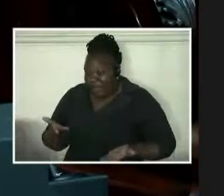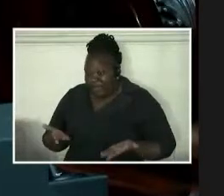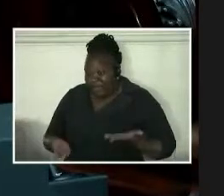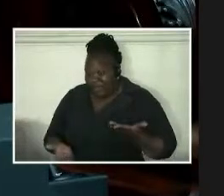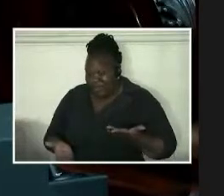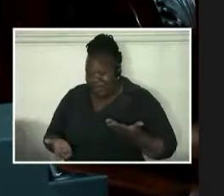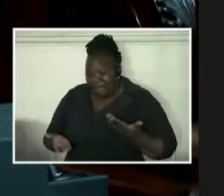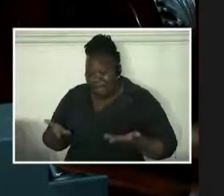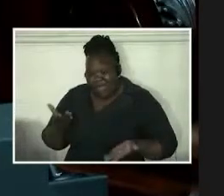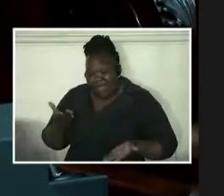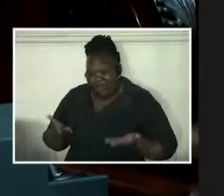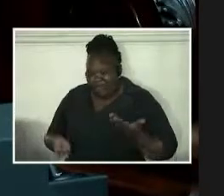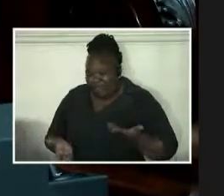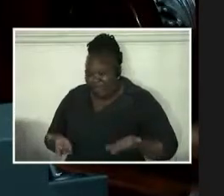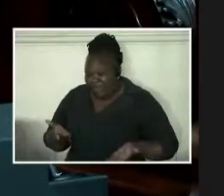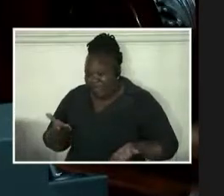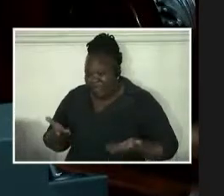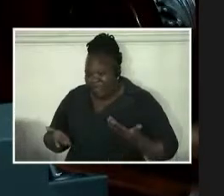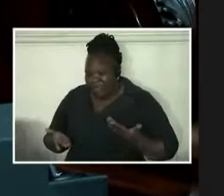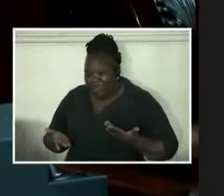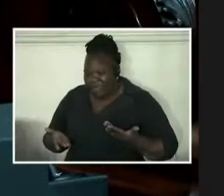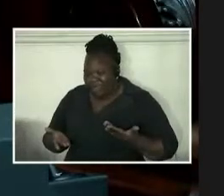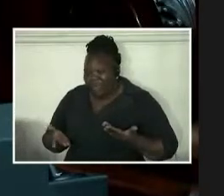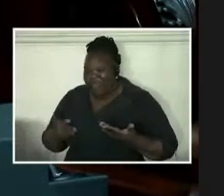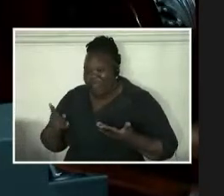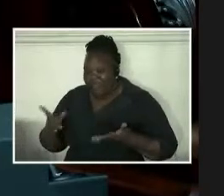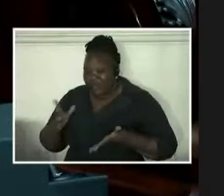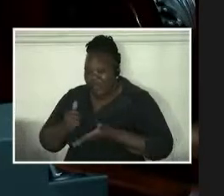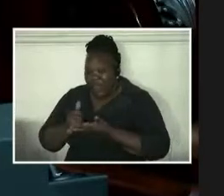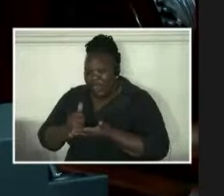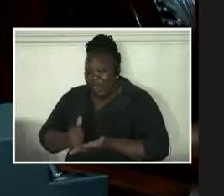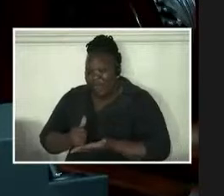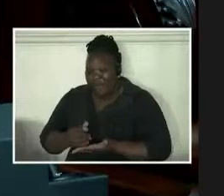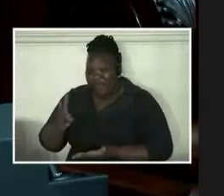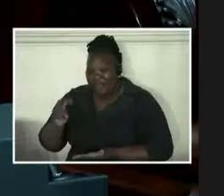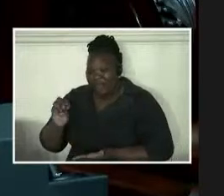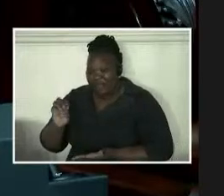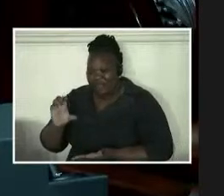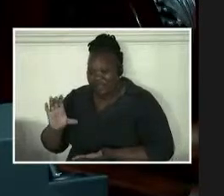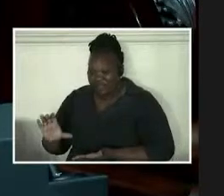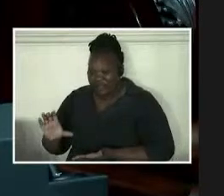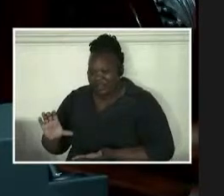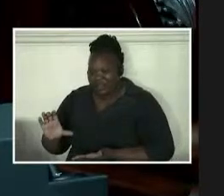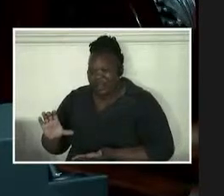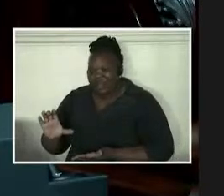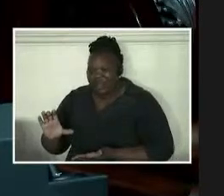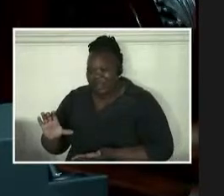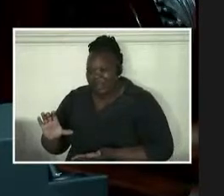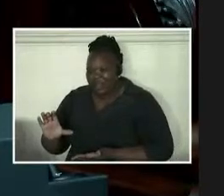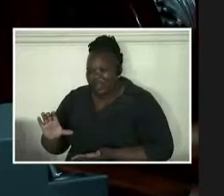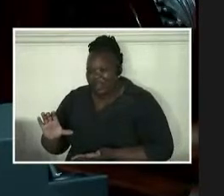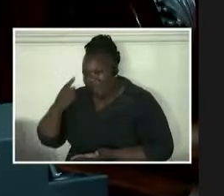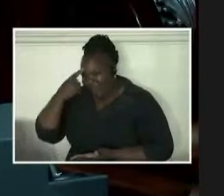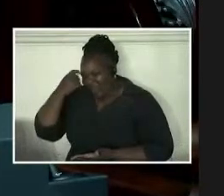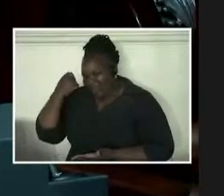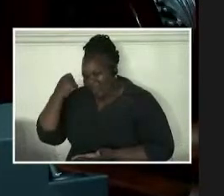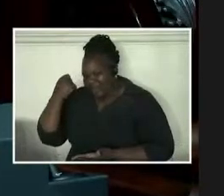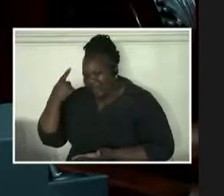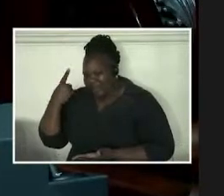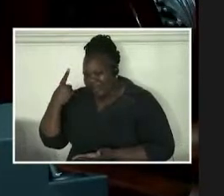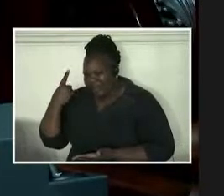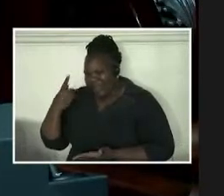perhaps just perhaps it will help the embassy to understand that health is a scientific pragmatic